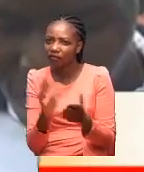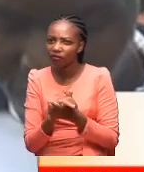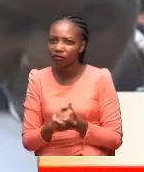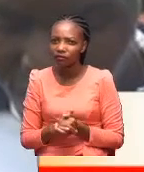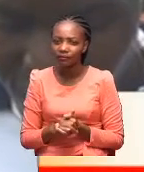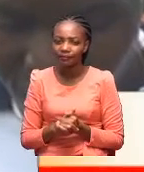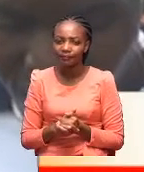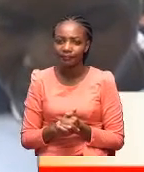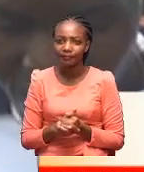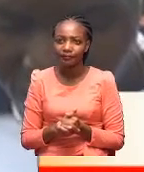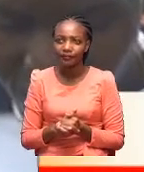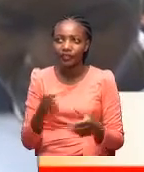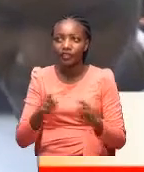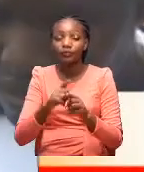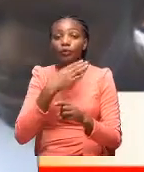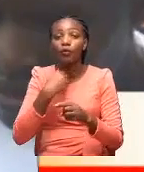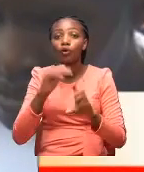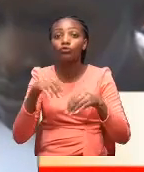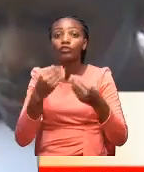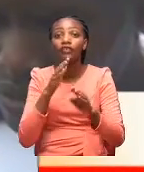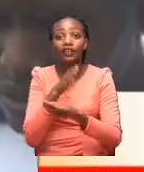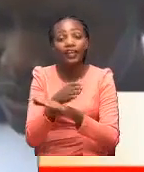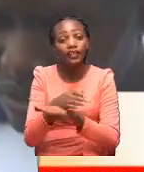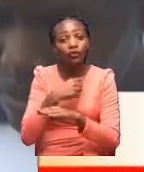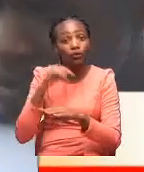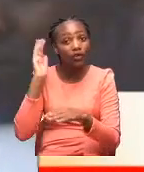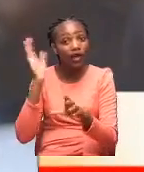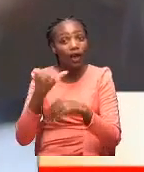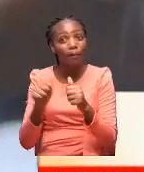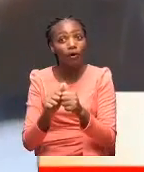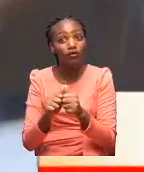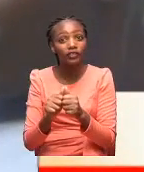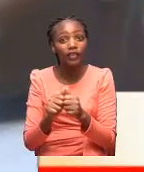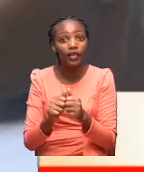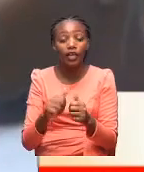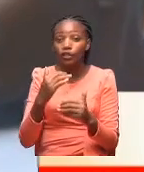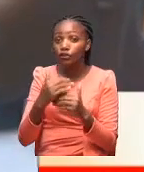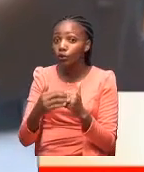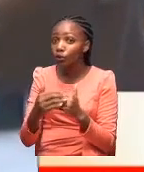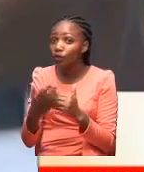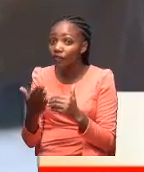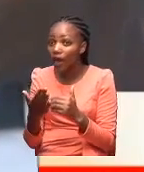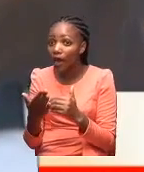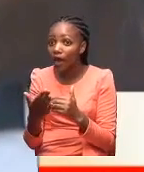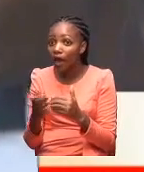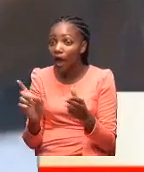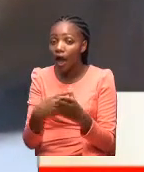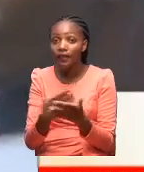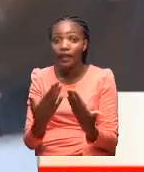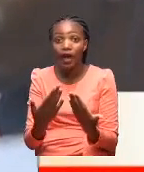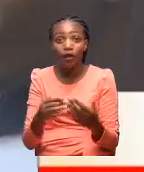say no, to give direction. We saw how he came in about the issues of Mike Sonko, and